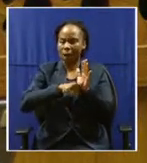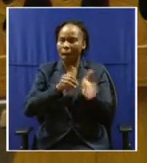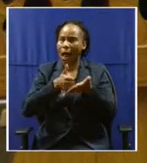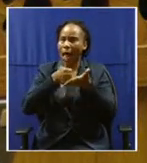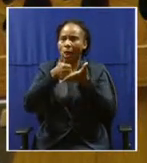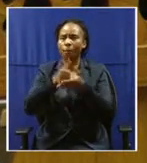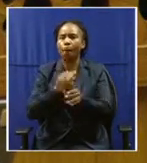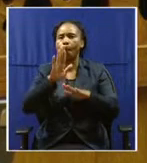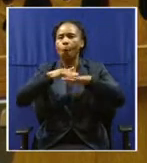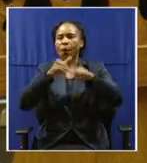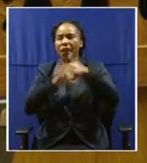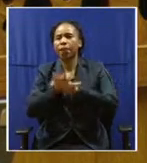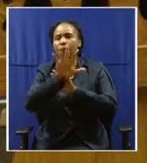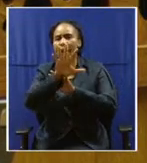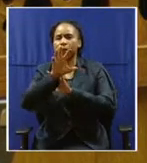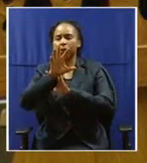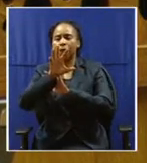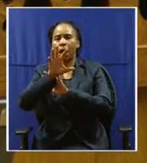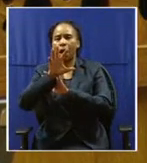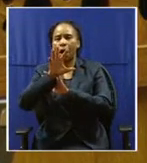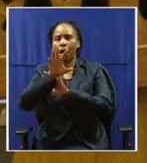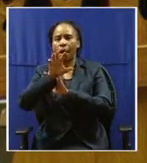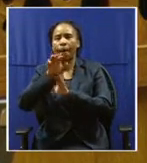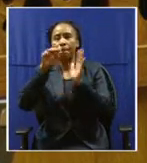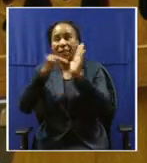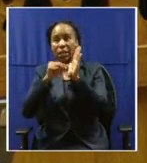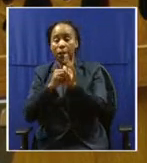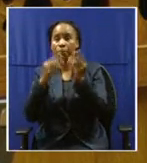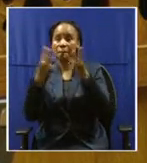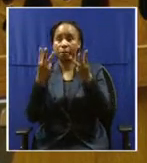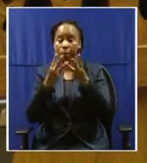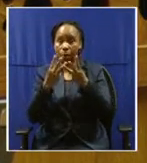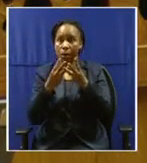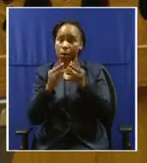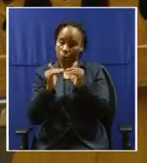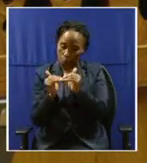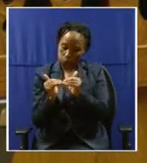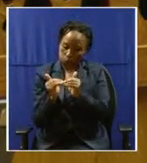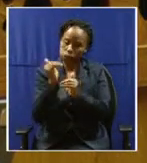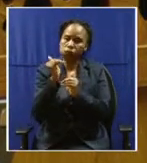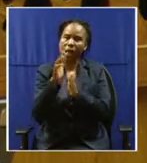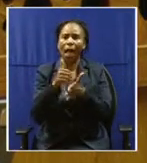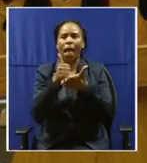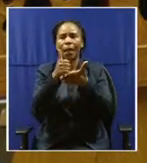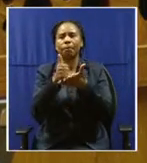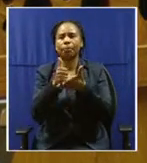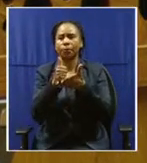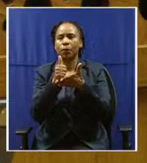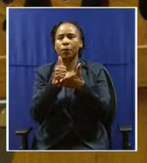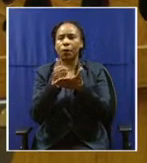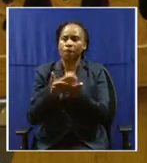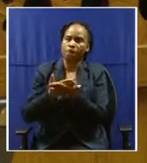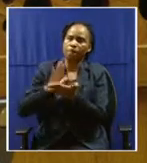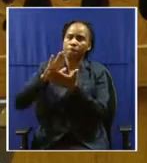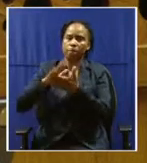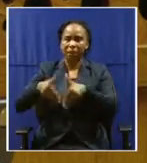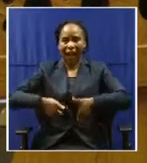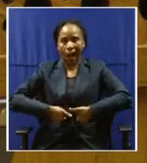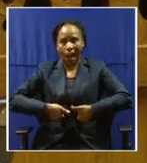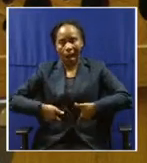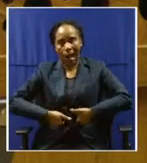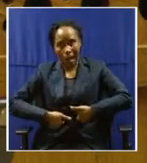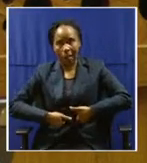people above the food poverty line, helping to alleviate hunger in a moment